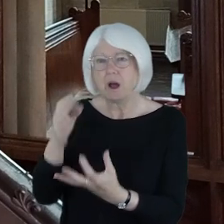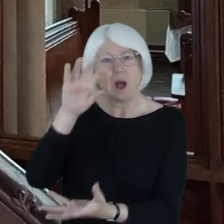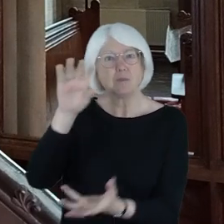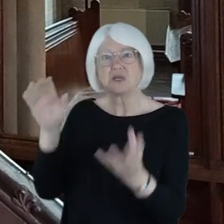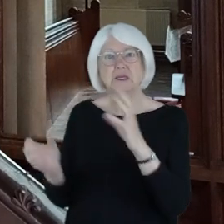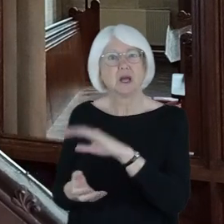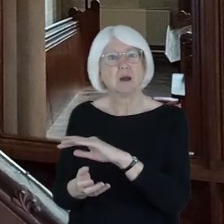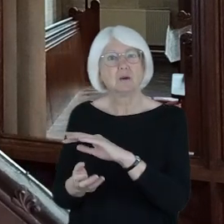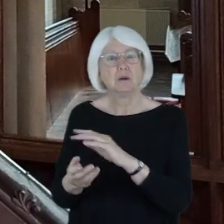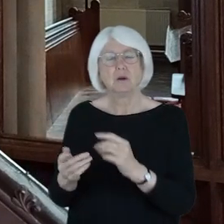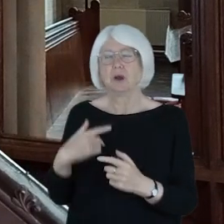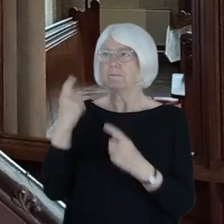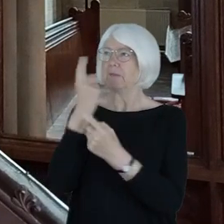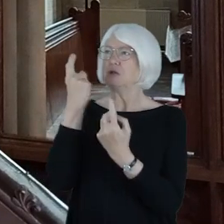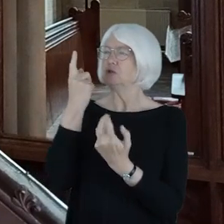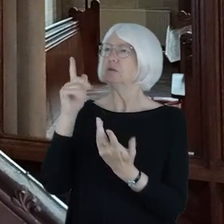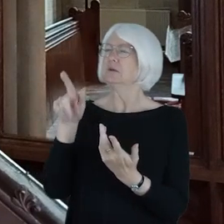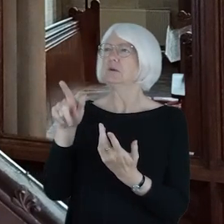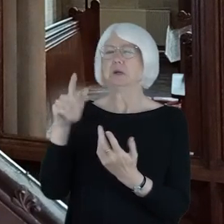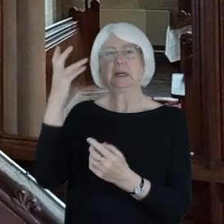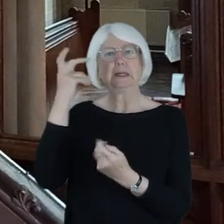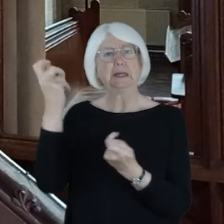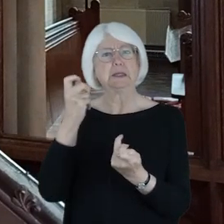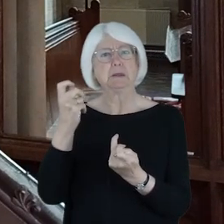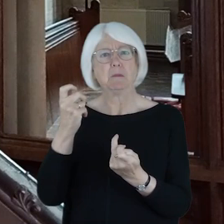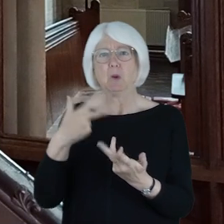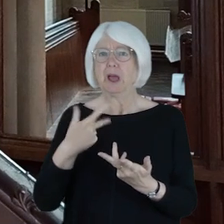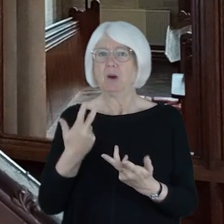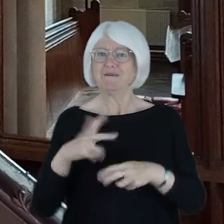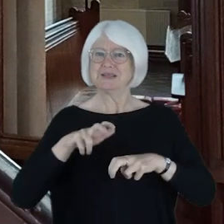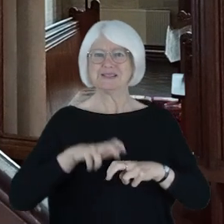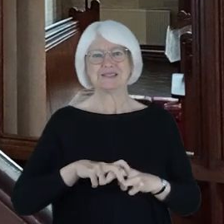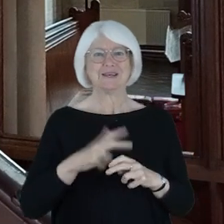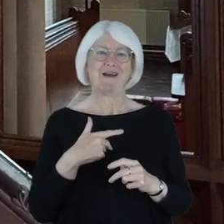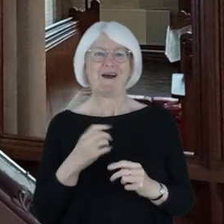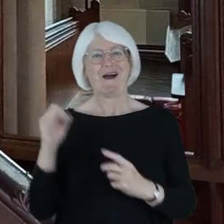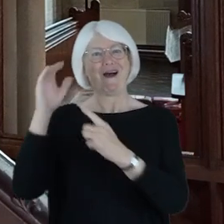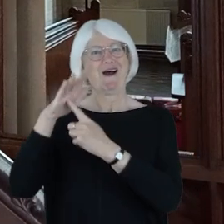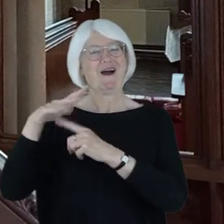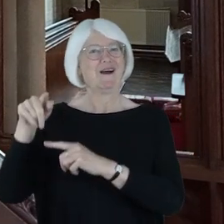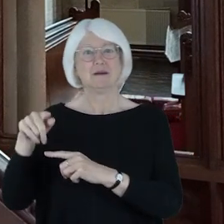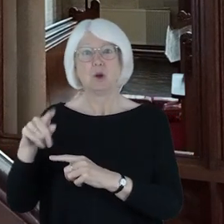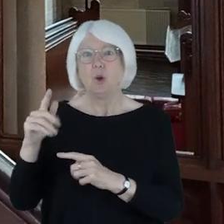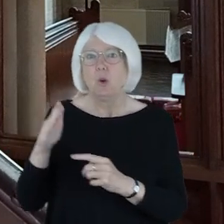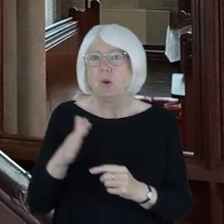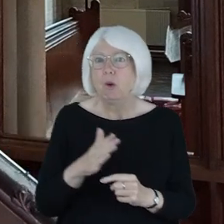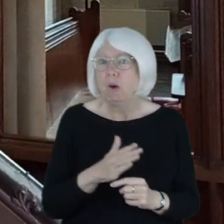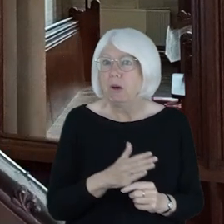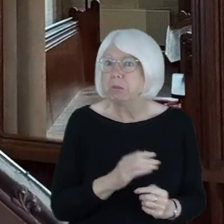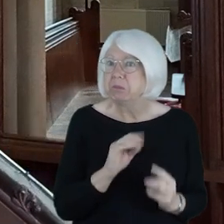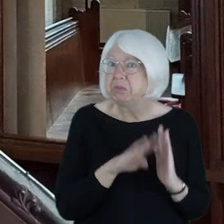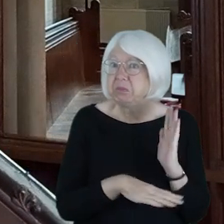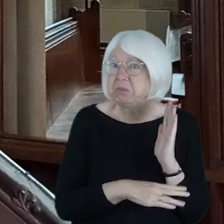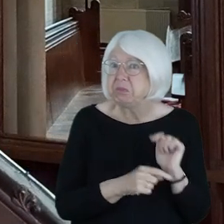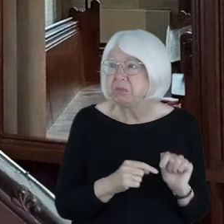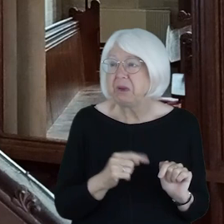table, where we take the lowest seat, if we sit at all, expecting the host to say to some faceless beggar at